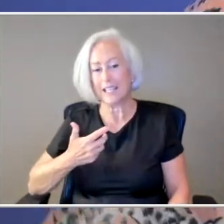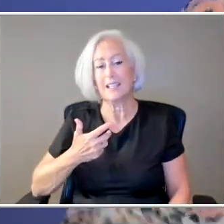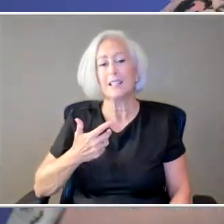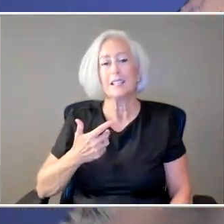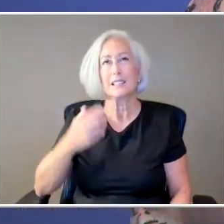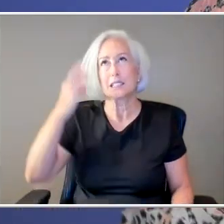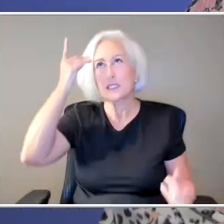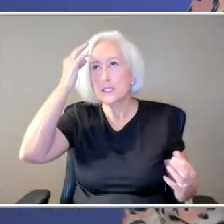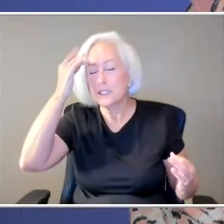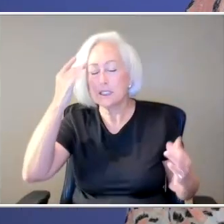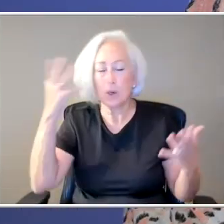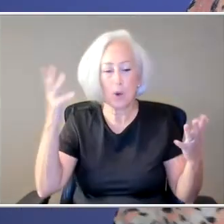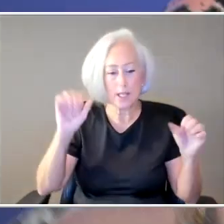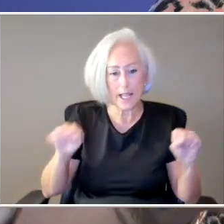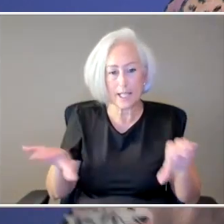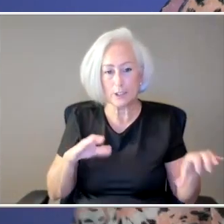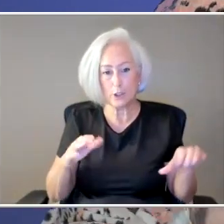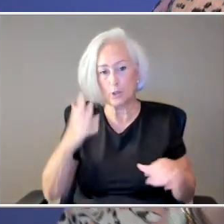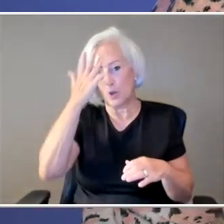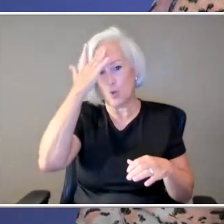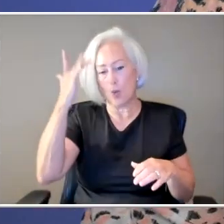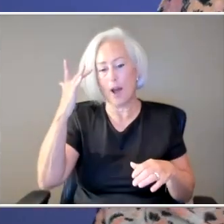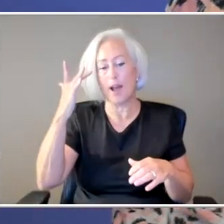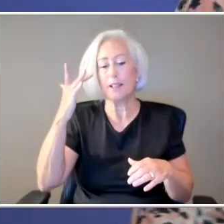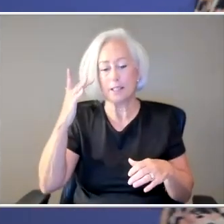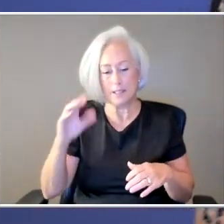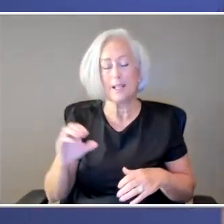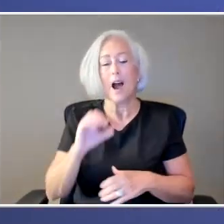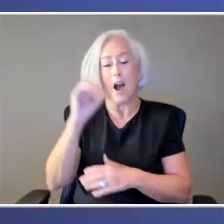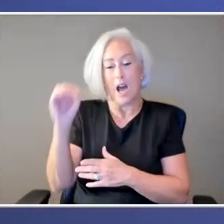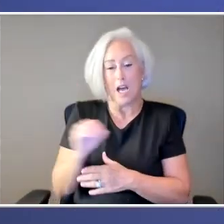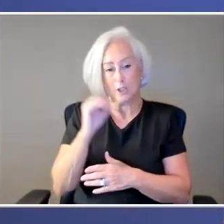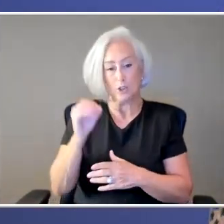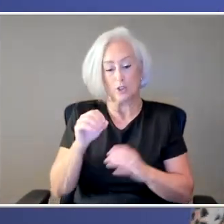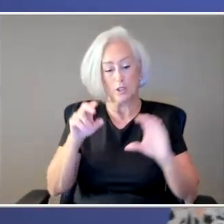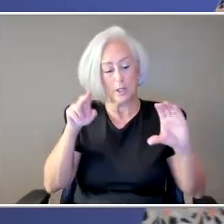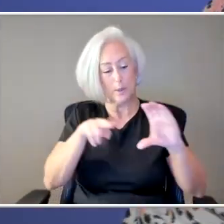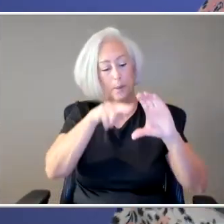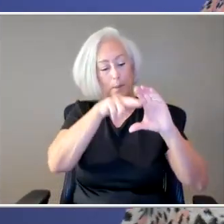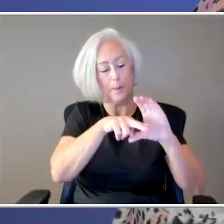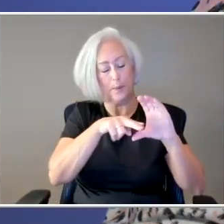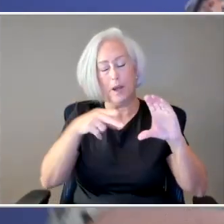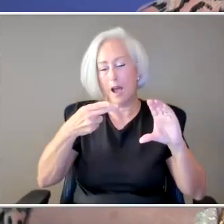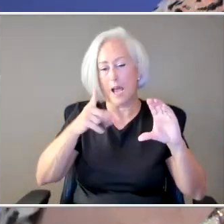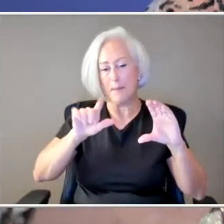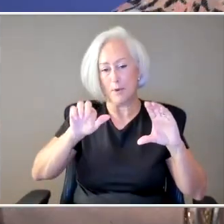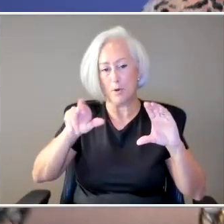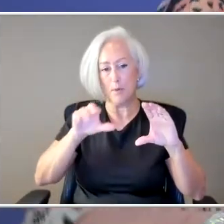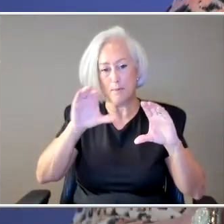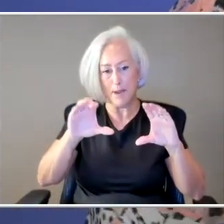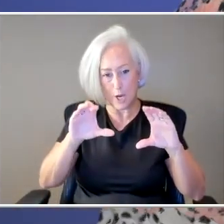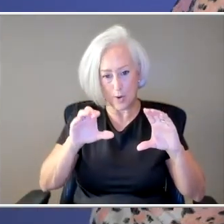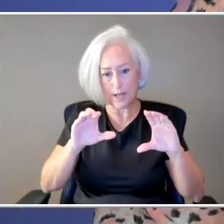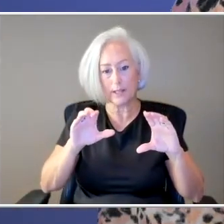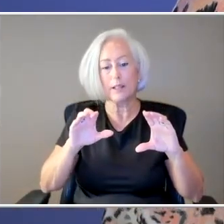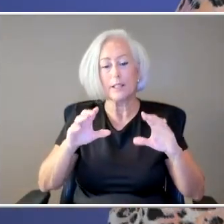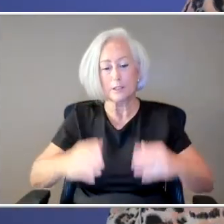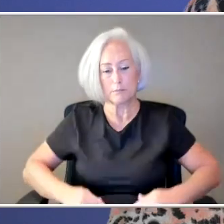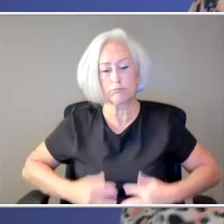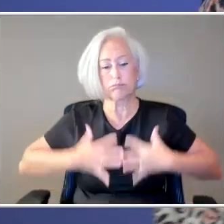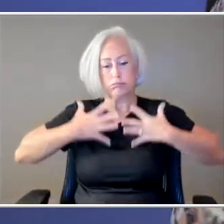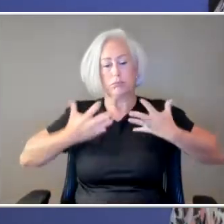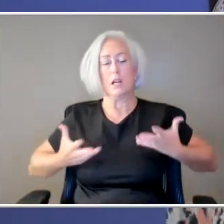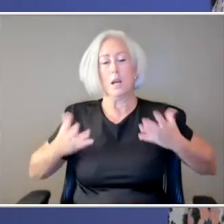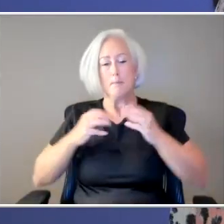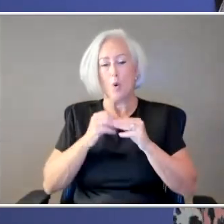it oxygenates your whole body, your organs, and everything, and kind of just like promotes more healing. And